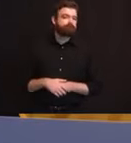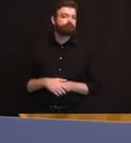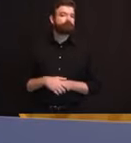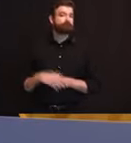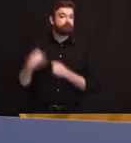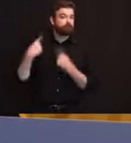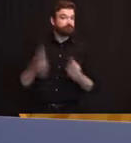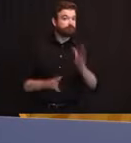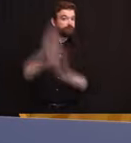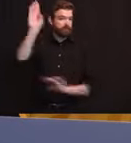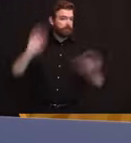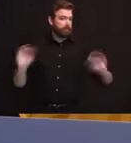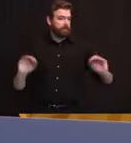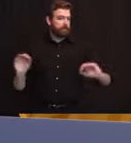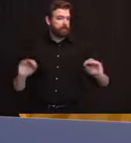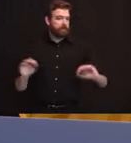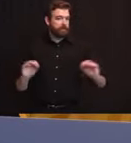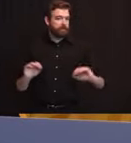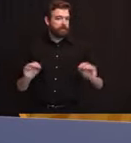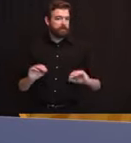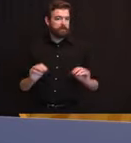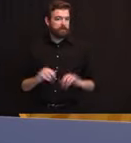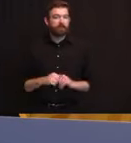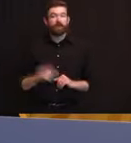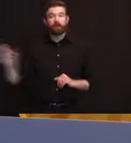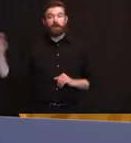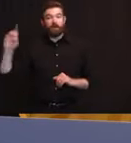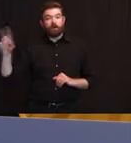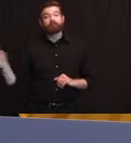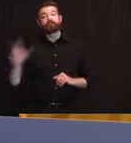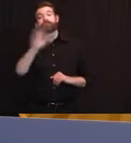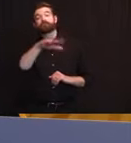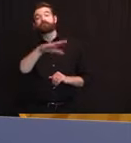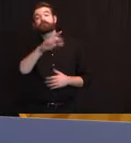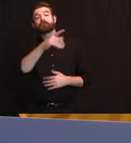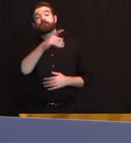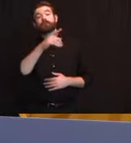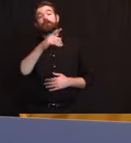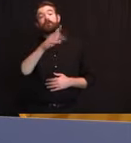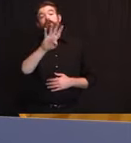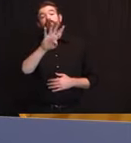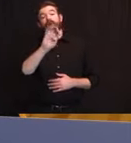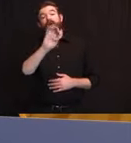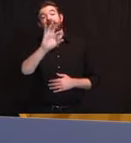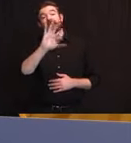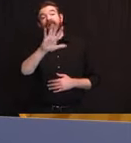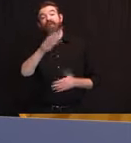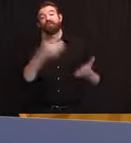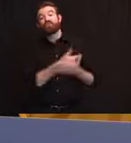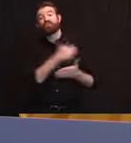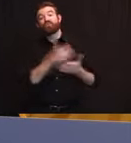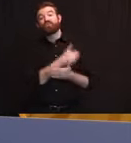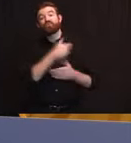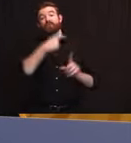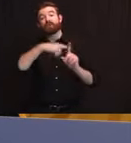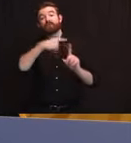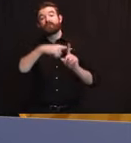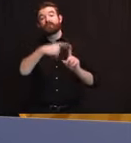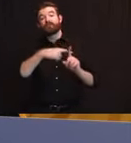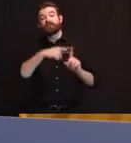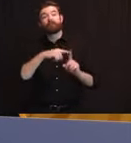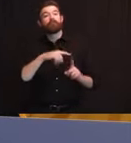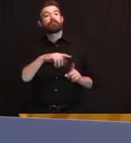today 495 new cases, and that now makes 2 consecutive weeks, 14 days that we've been under 1,000. So certainly we're not seeing any large spikes